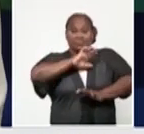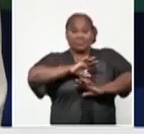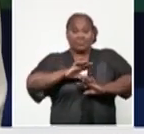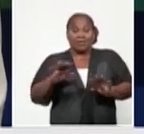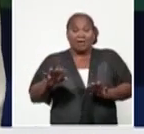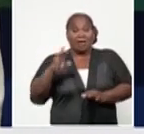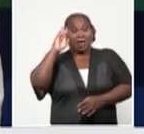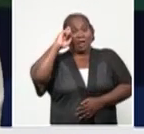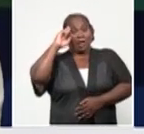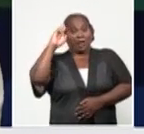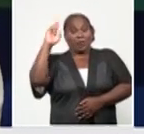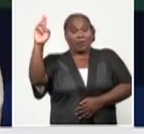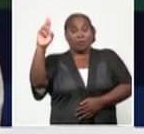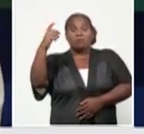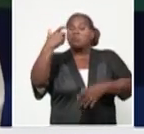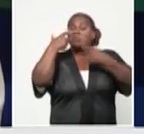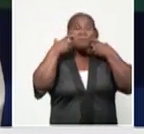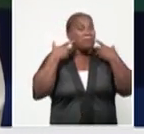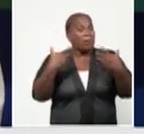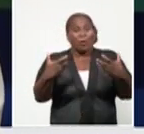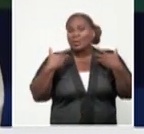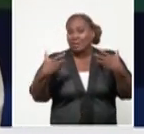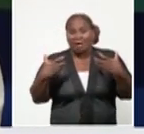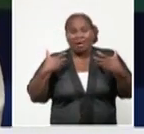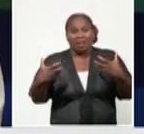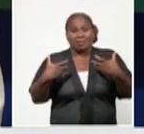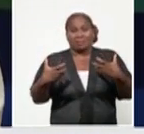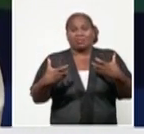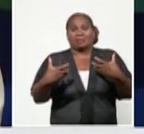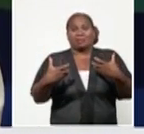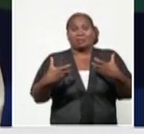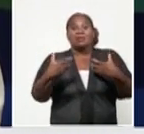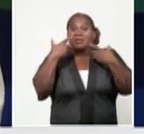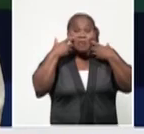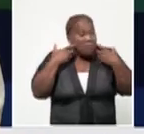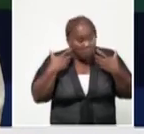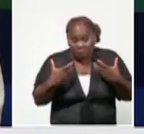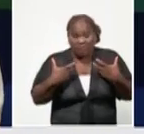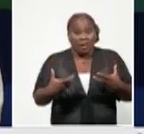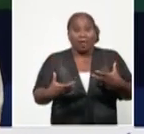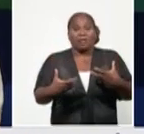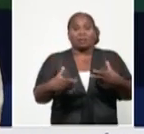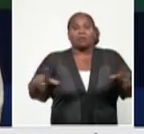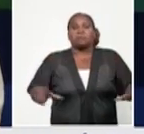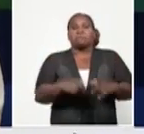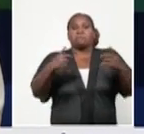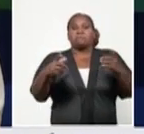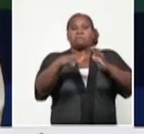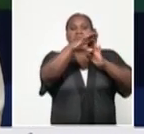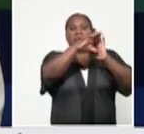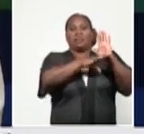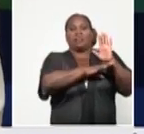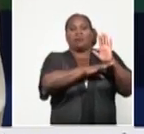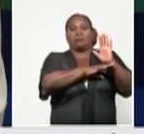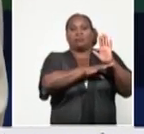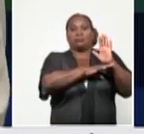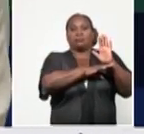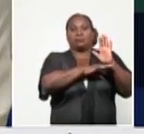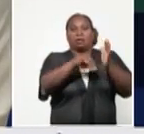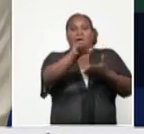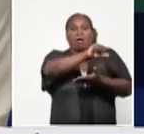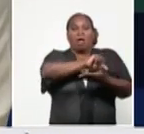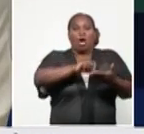In conclusion, let me stress the importance of complying with all health measures, because the use of